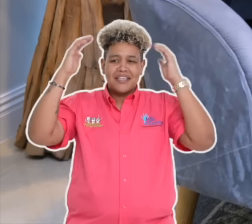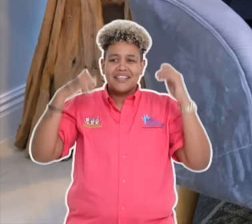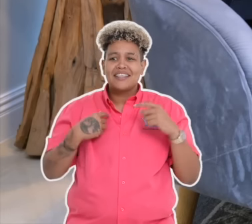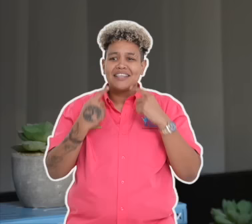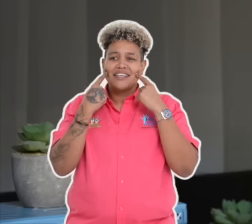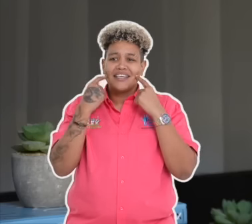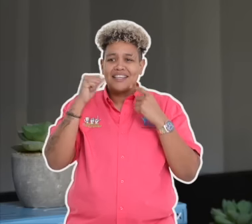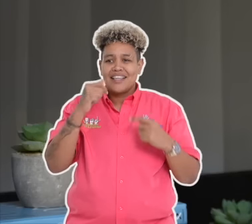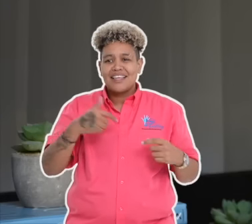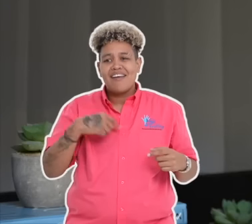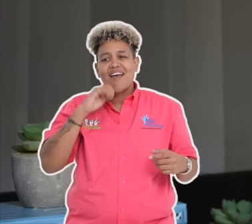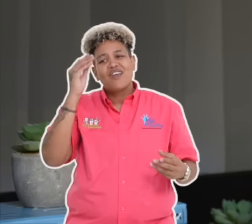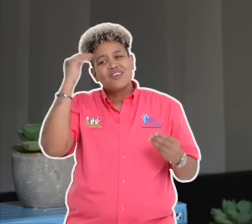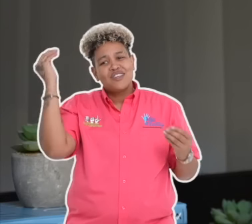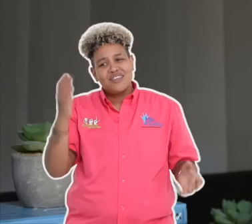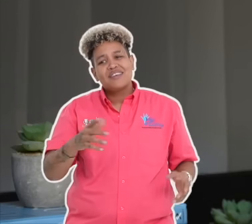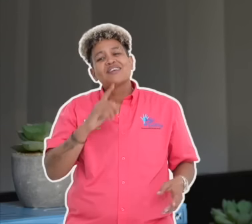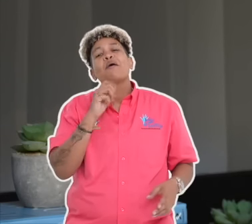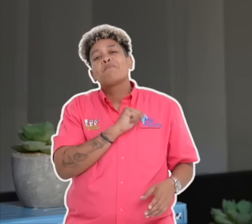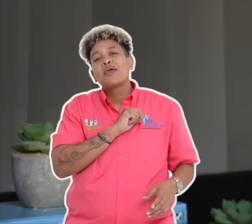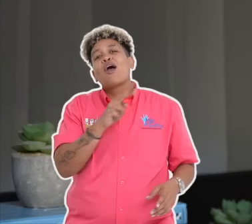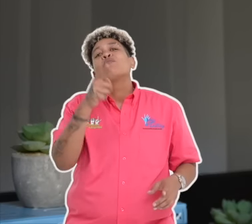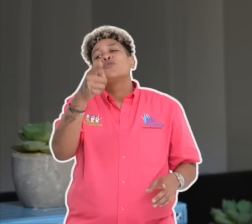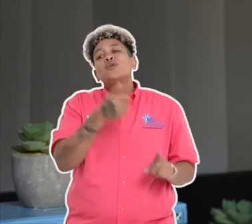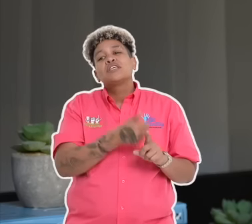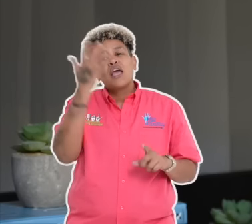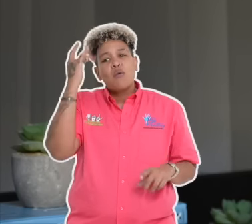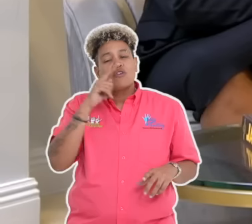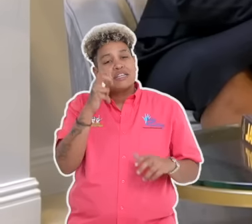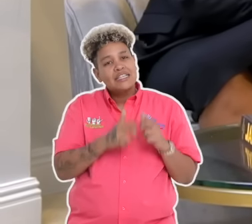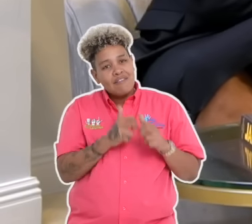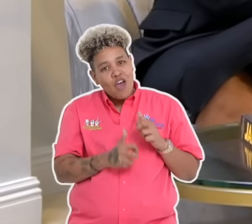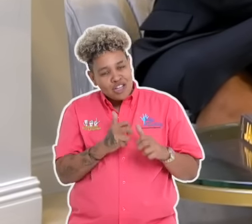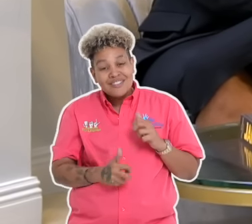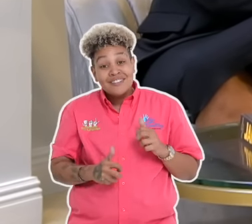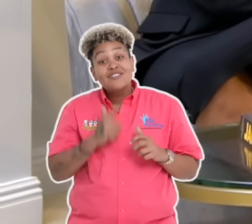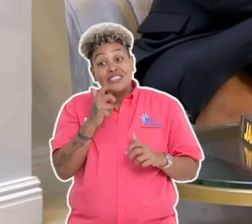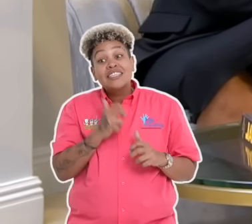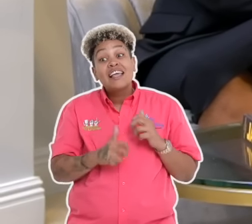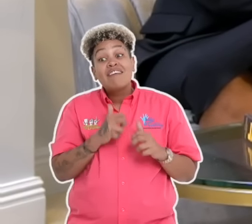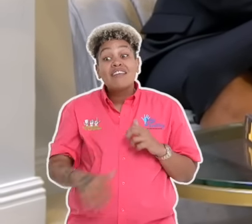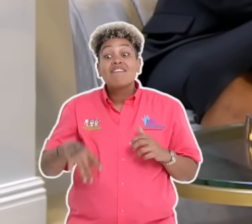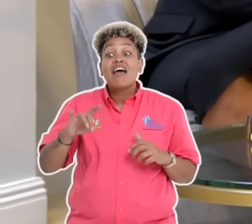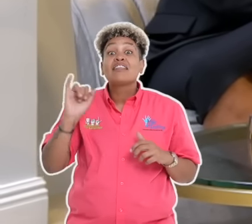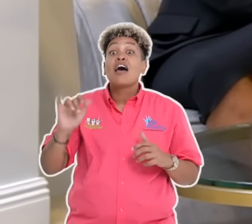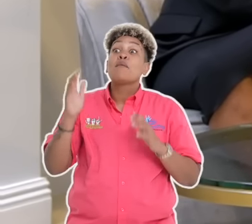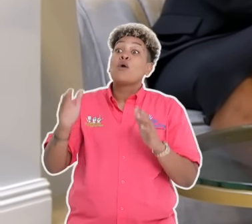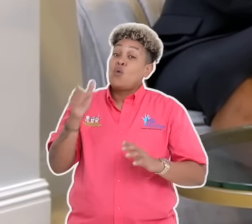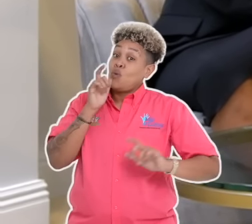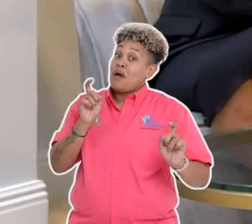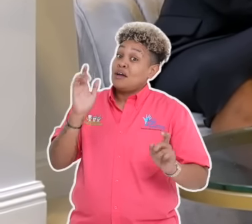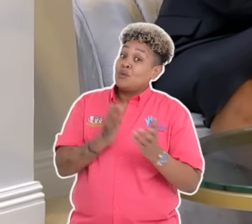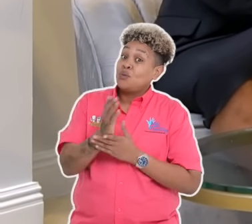blushing and I'm cheesing and it's not even me. I'm just saying big ups to you because it is difficult. It is. It is difficult to find